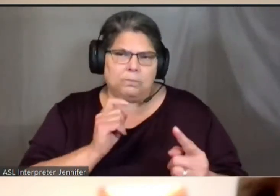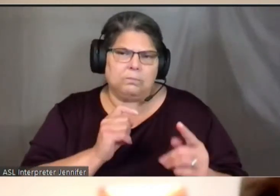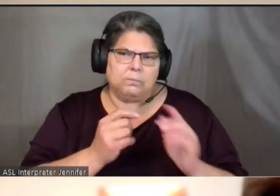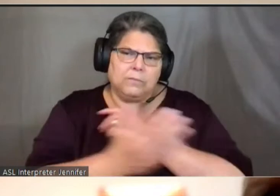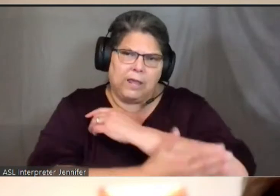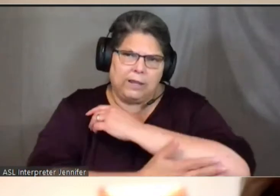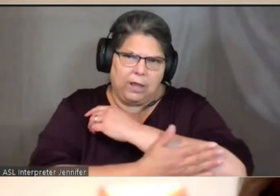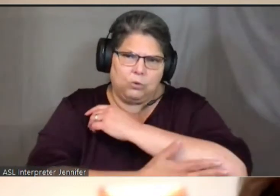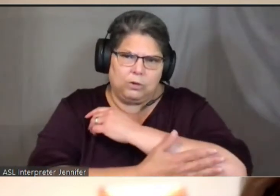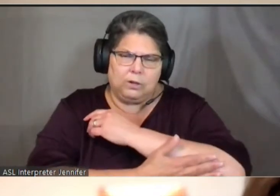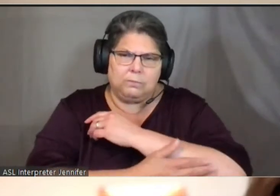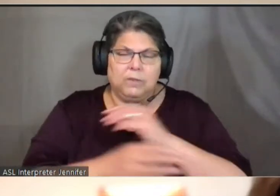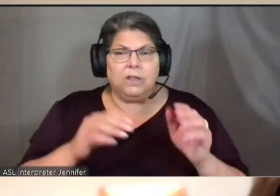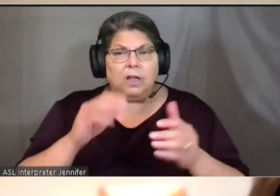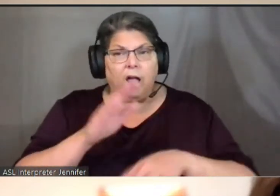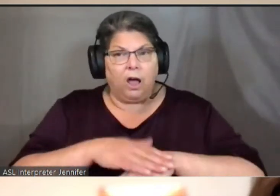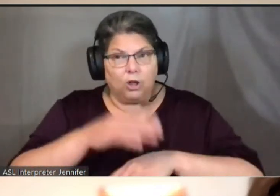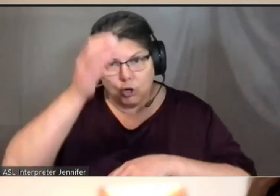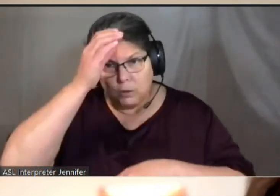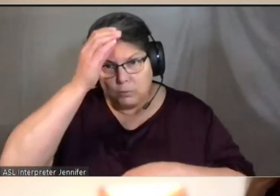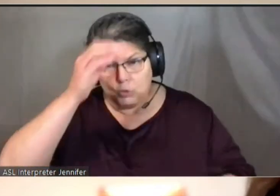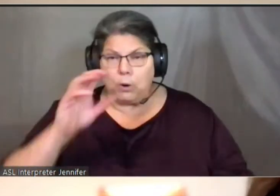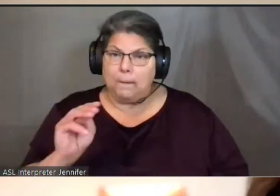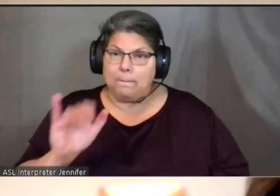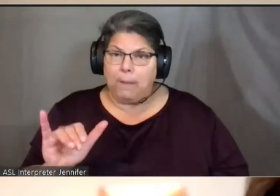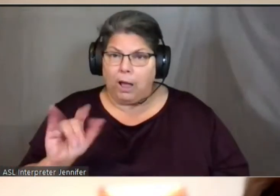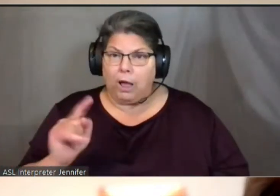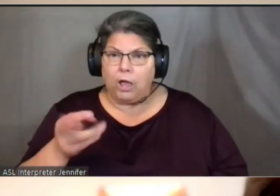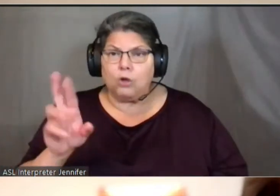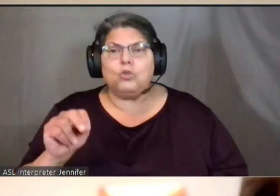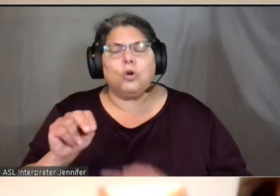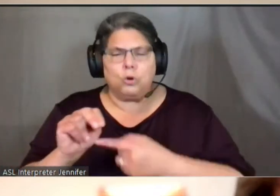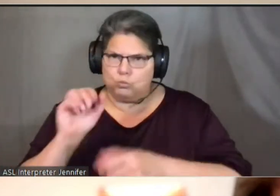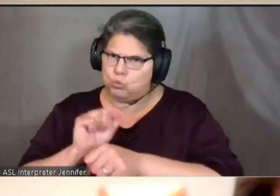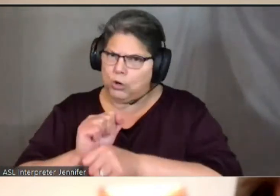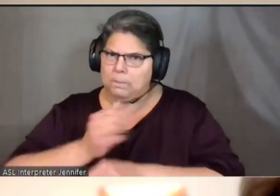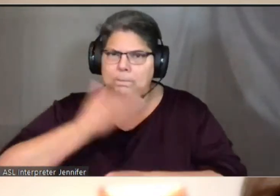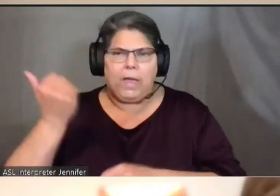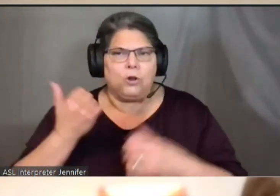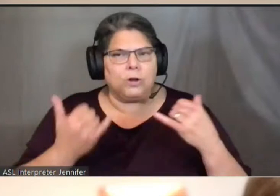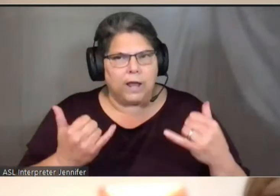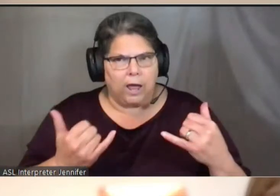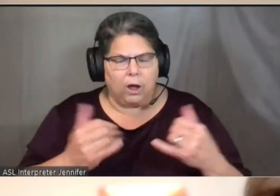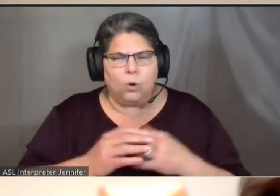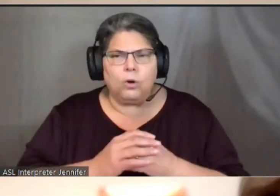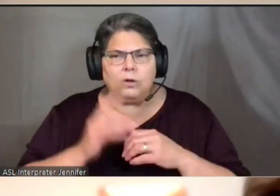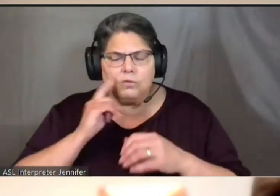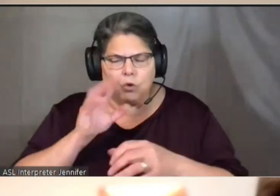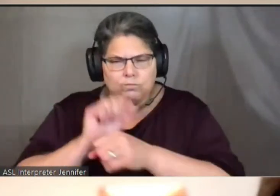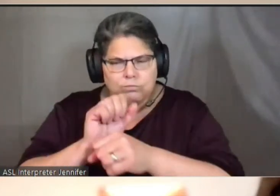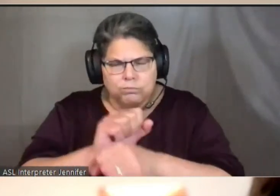is much improved and more features for county events, and our partners